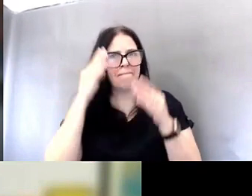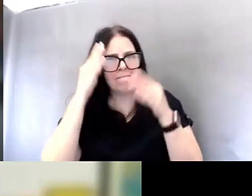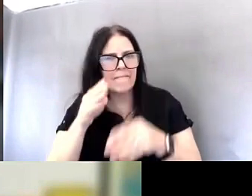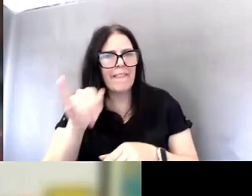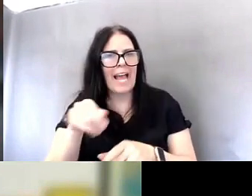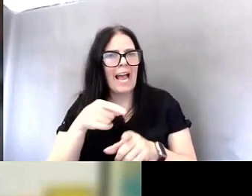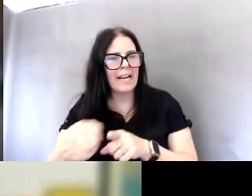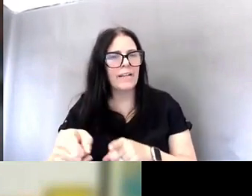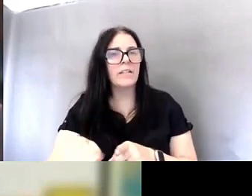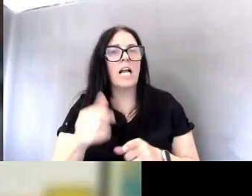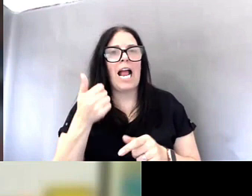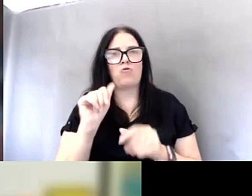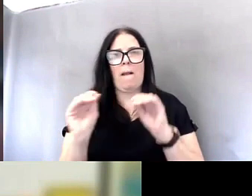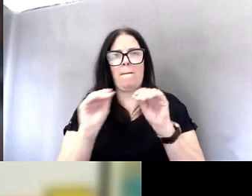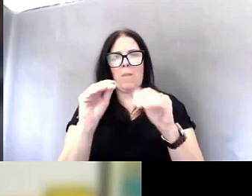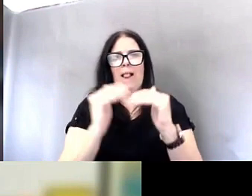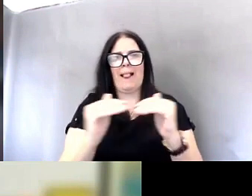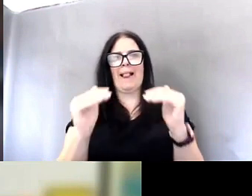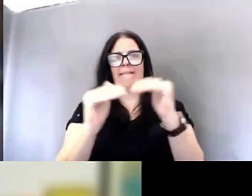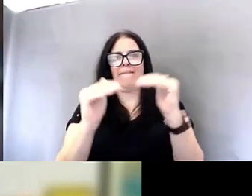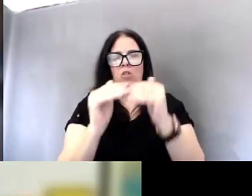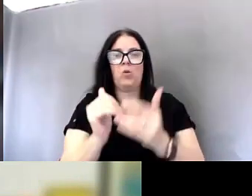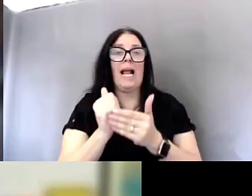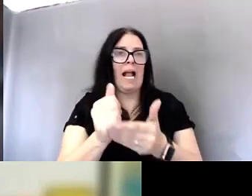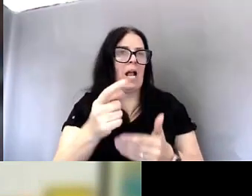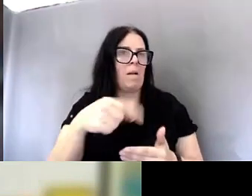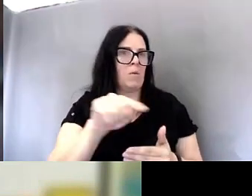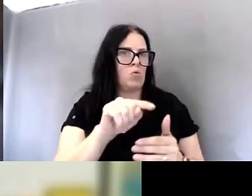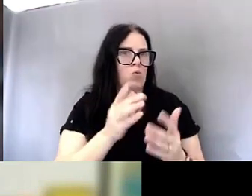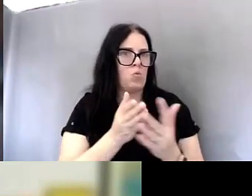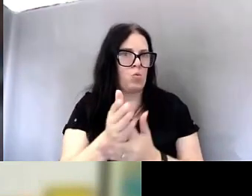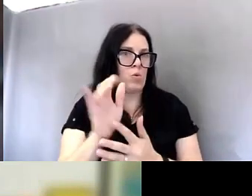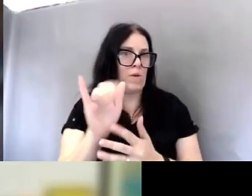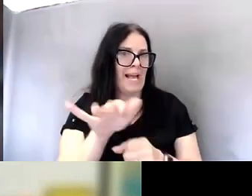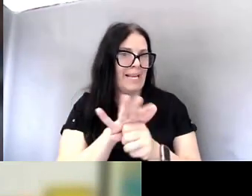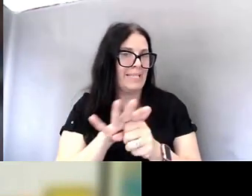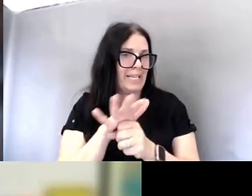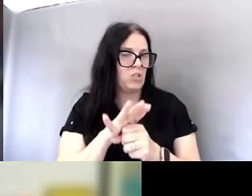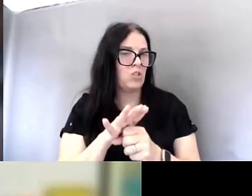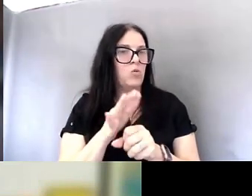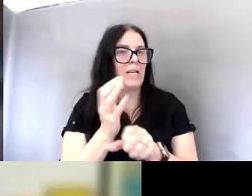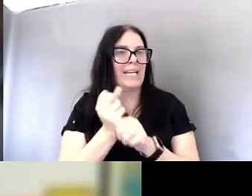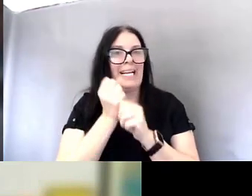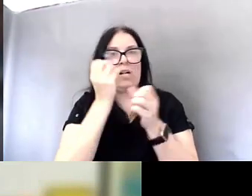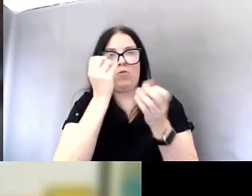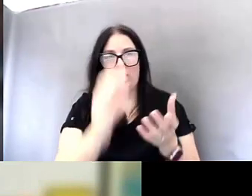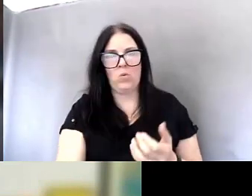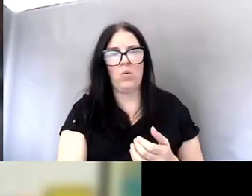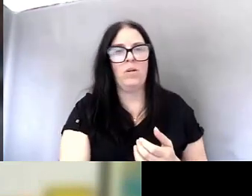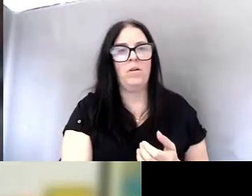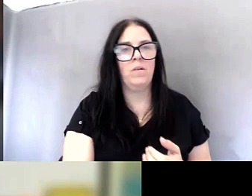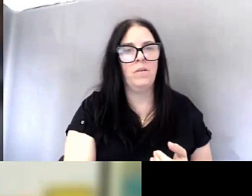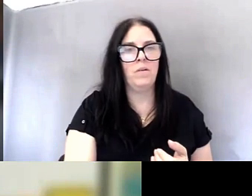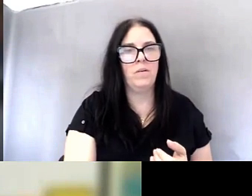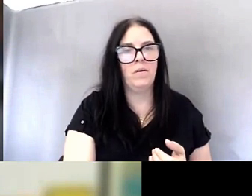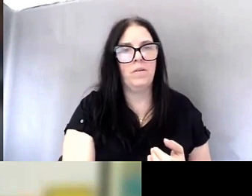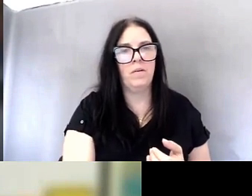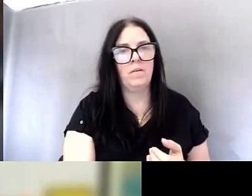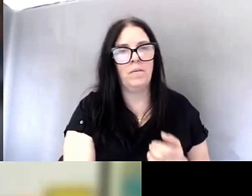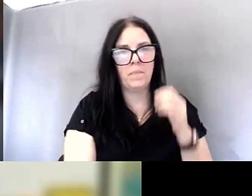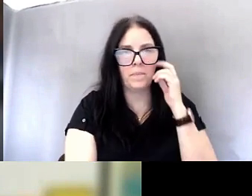the levels in to help you navigate that section to get resources that might be useful for